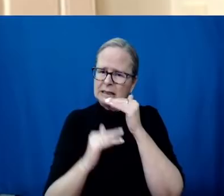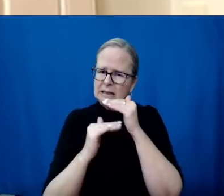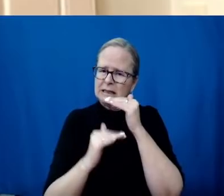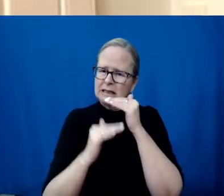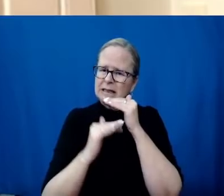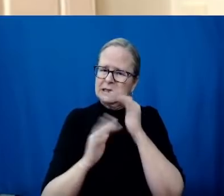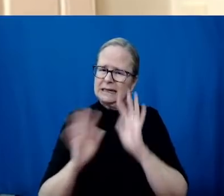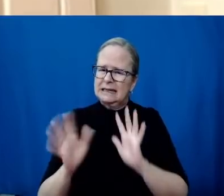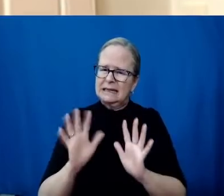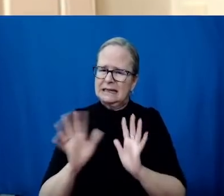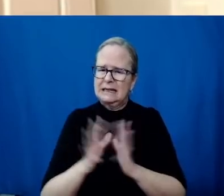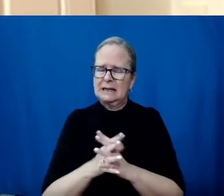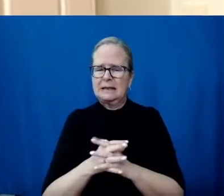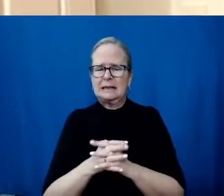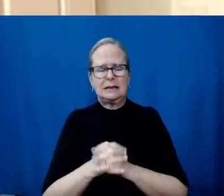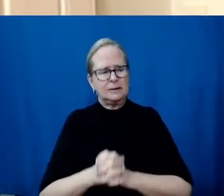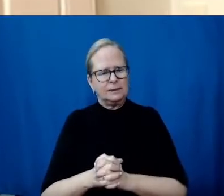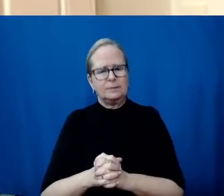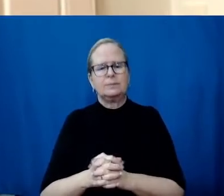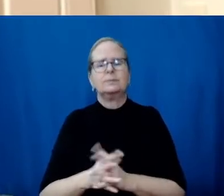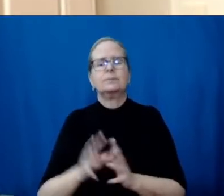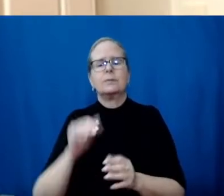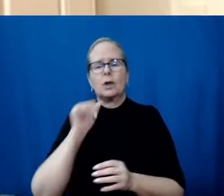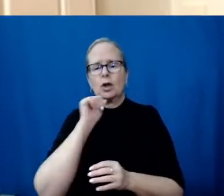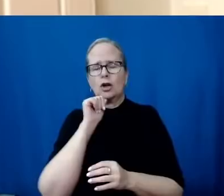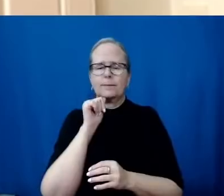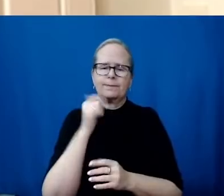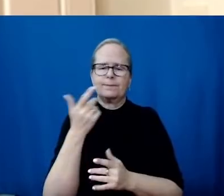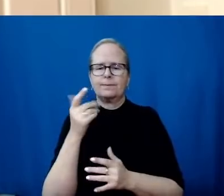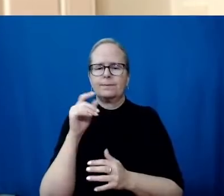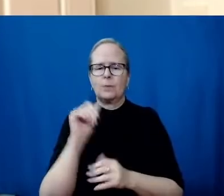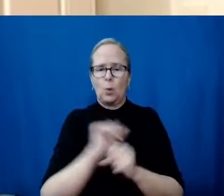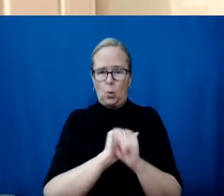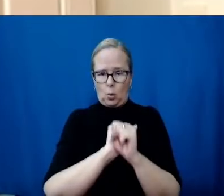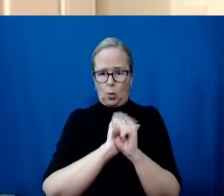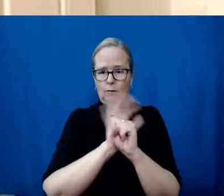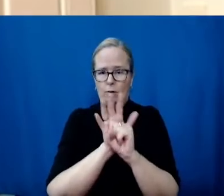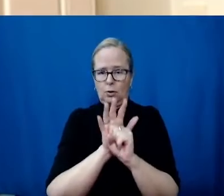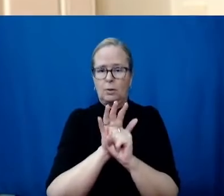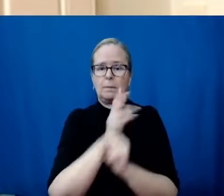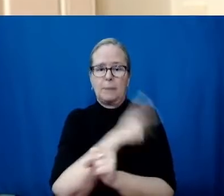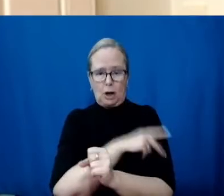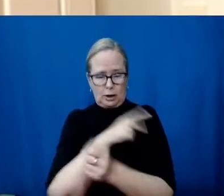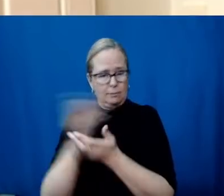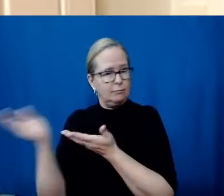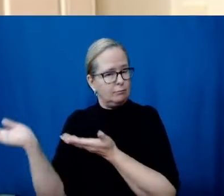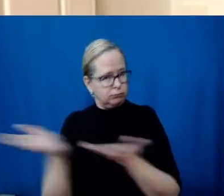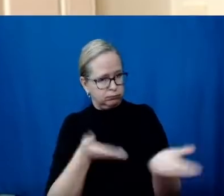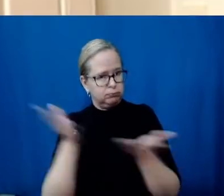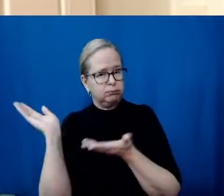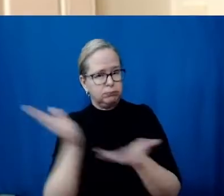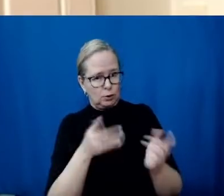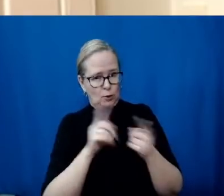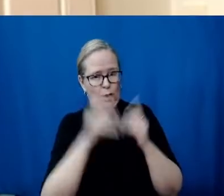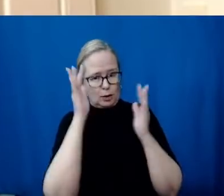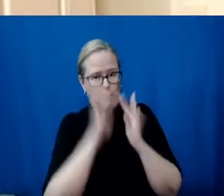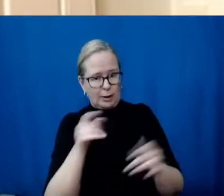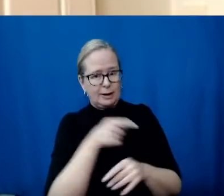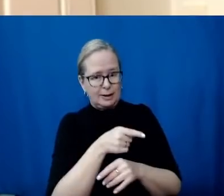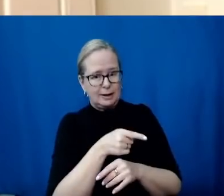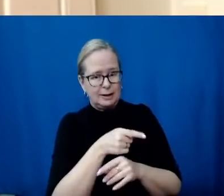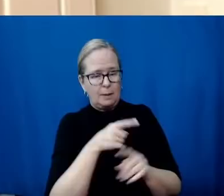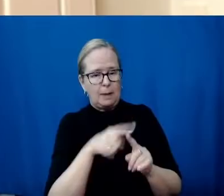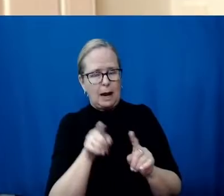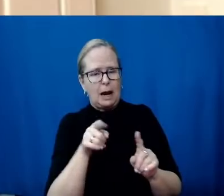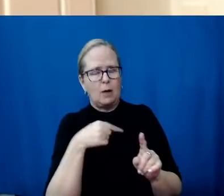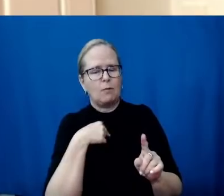And the other thing that's hard is we hear just numbers of COVID admitted patients, but we kind of forget that we also